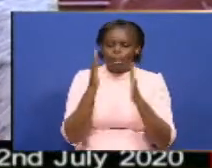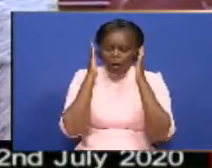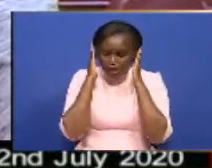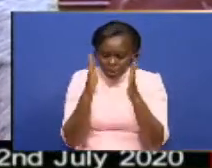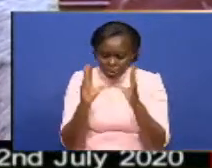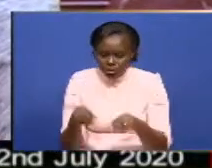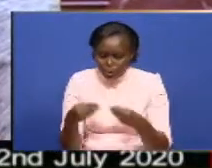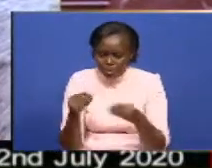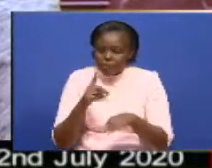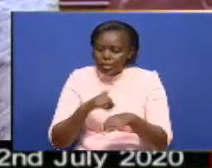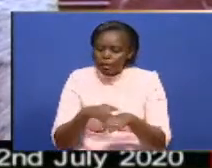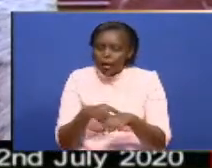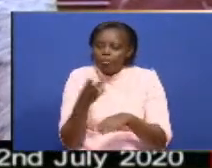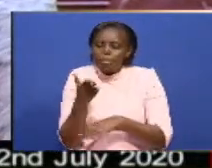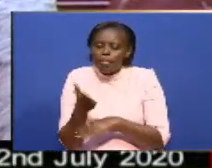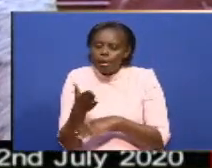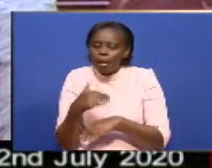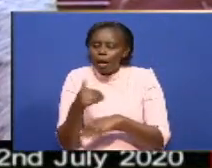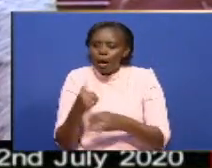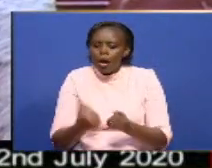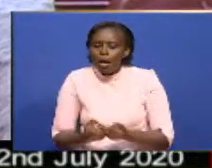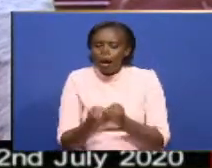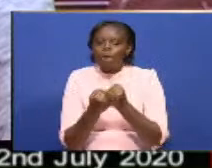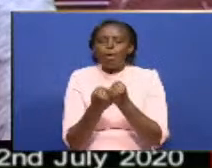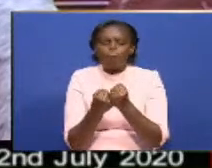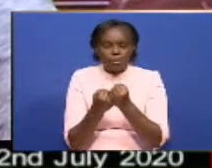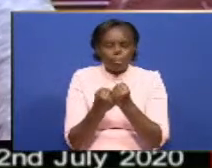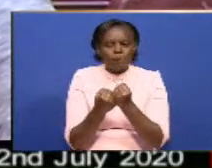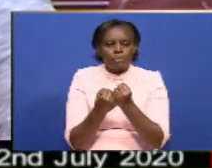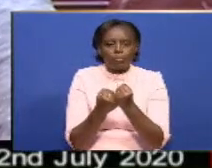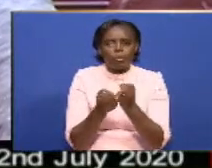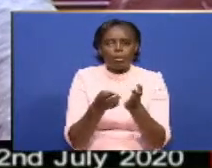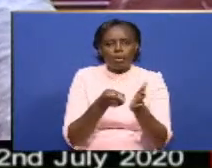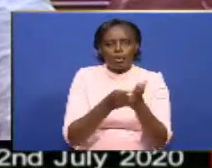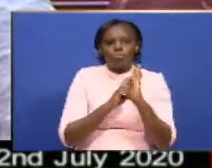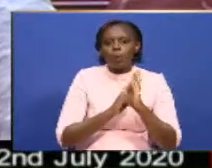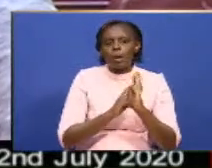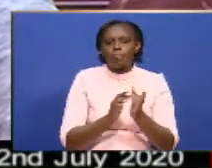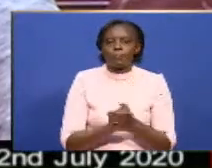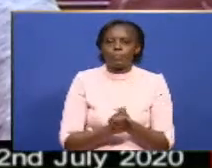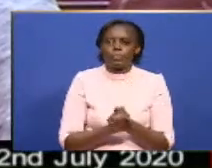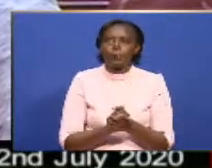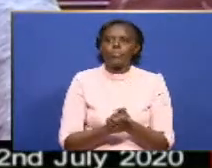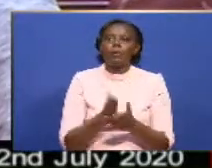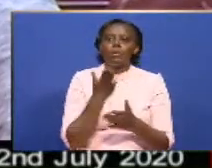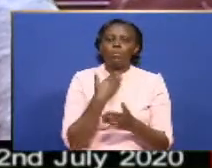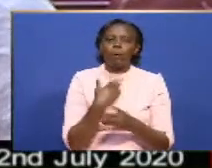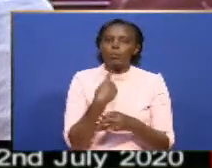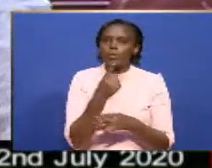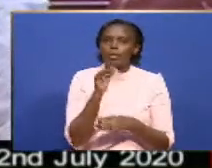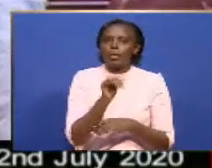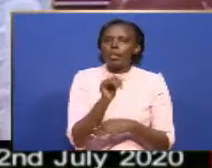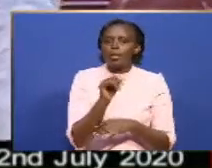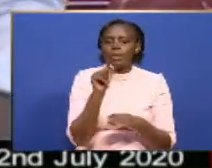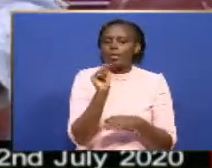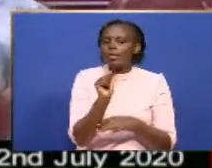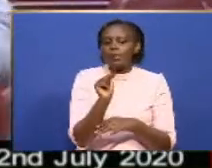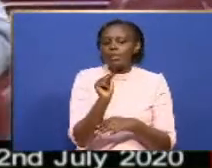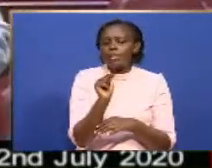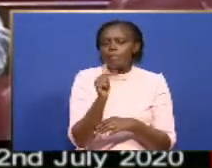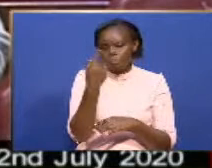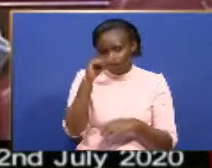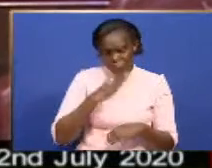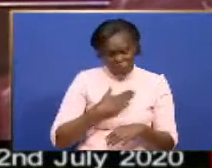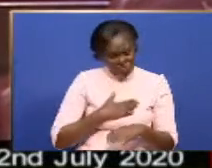given whenever there will be any assistance that is required. As I close, Honorable Speaker, I just want to say that this, for me, is a